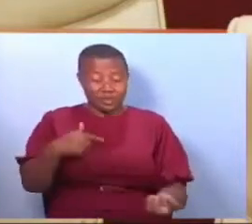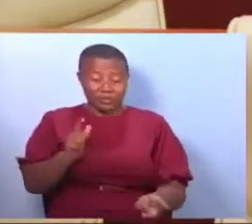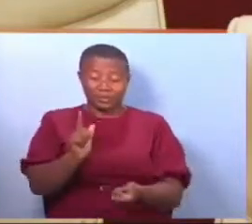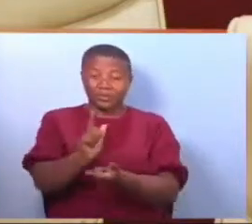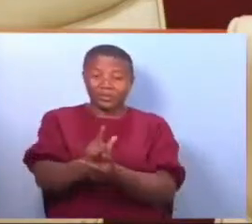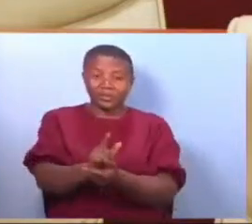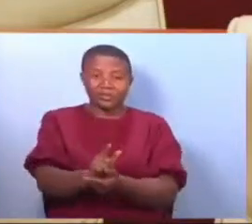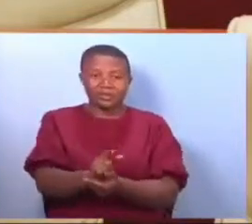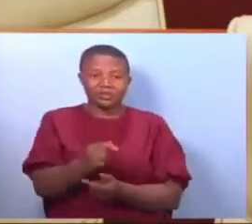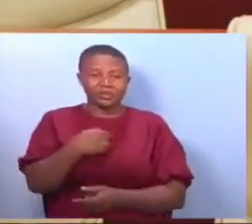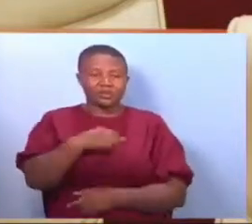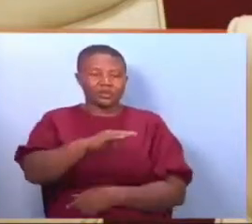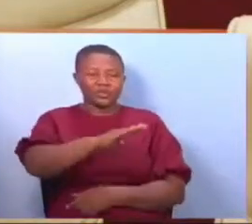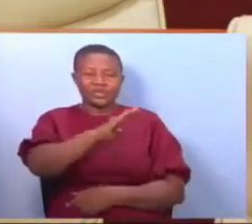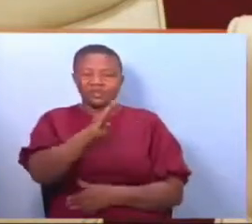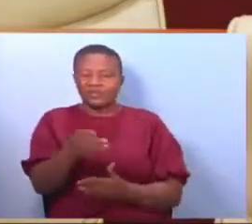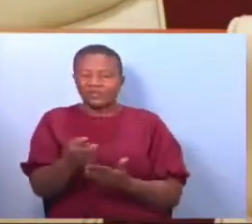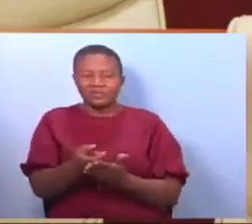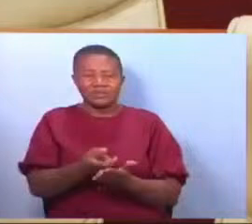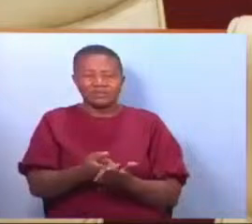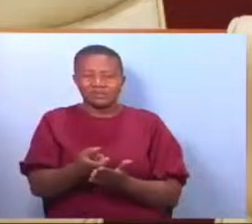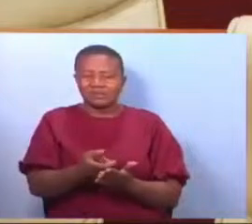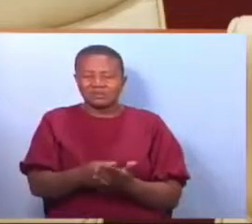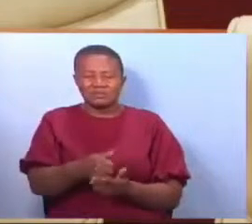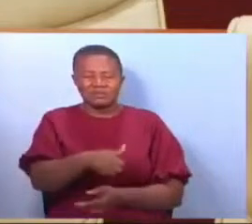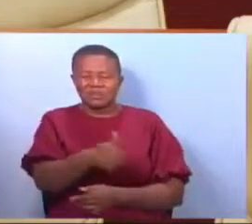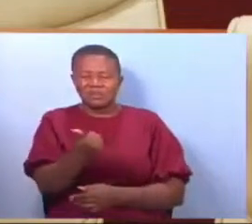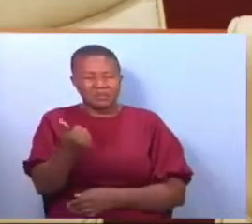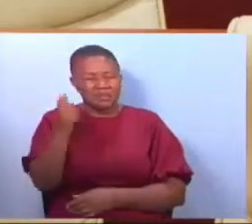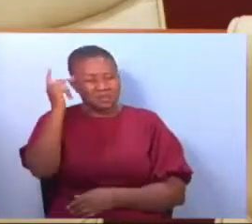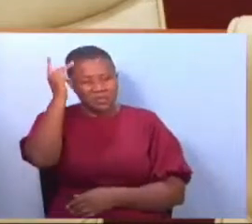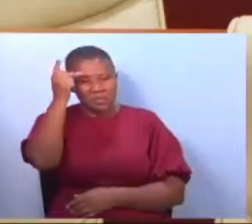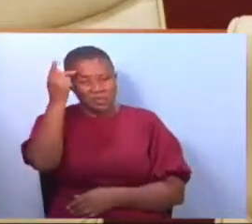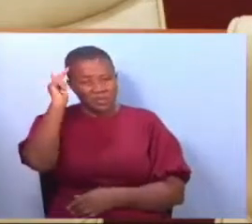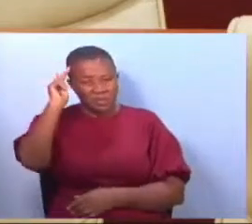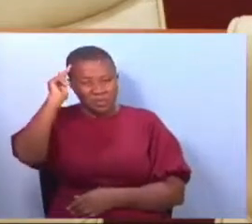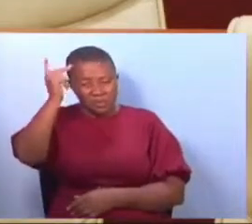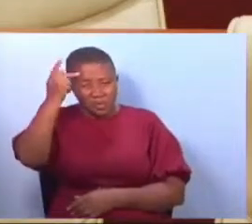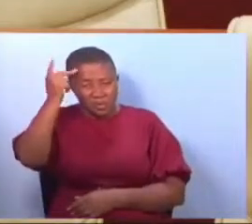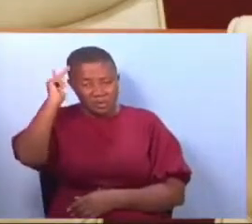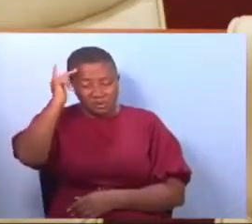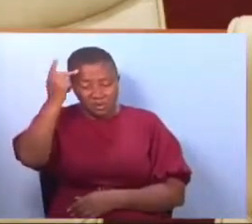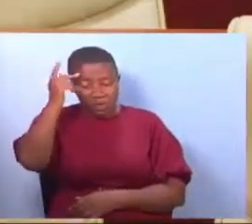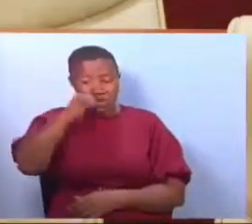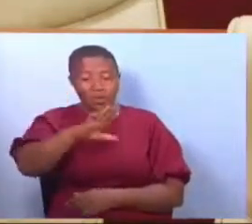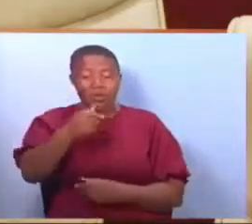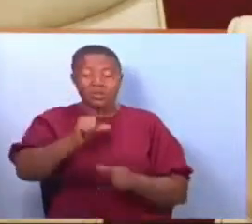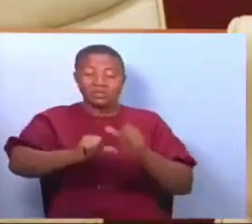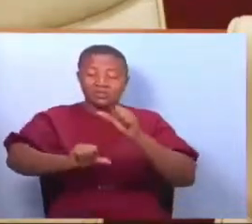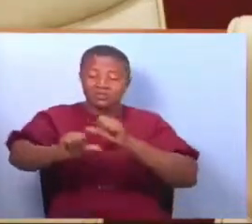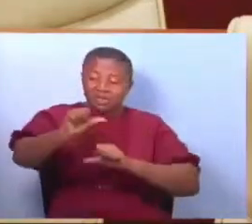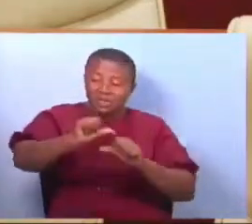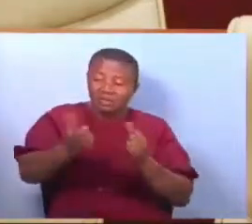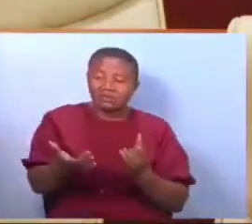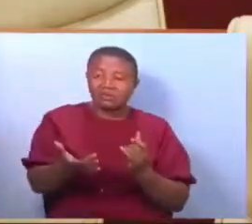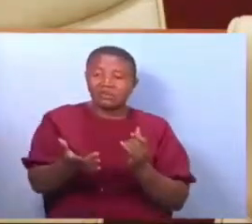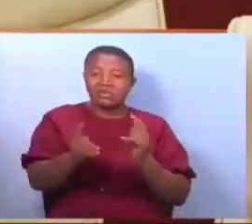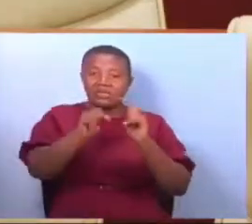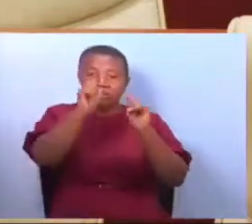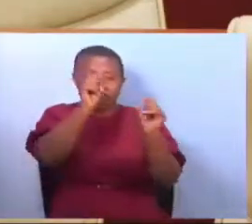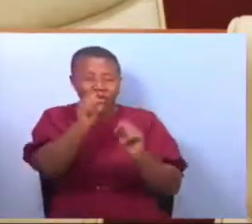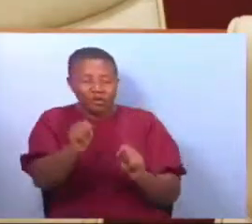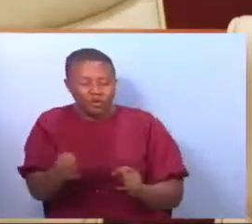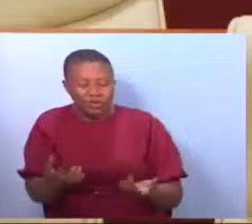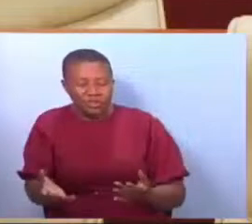we never discussed anything politics. It was all about science, technology, innovation,